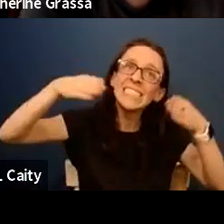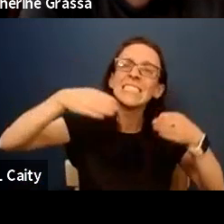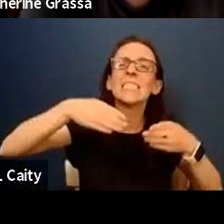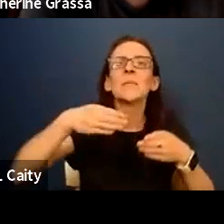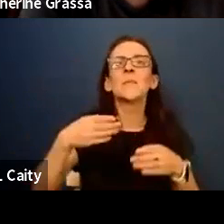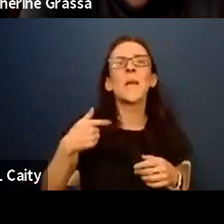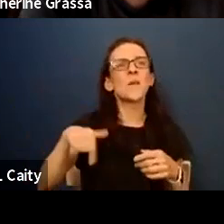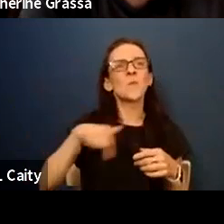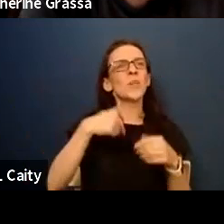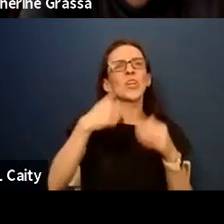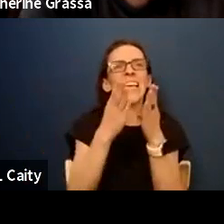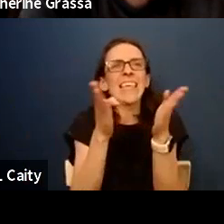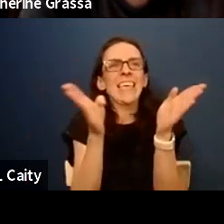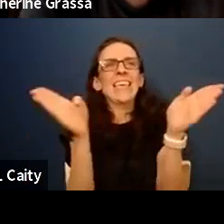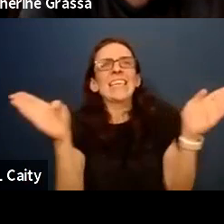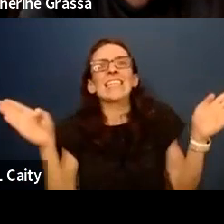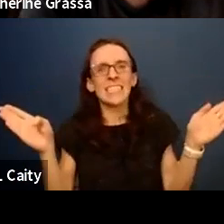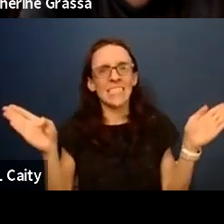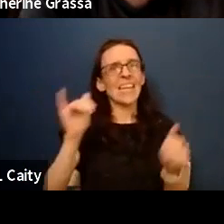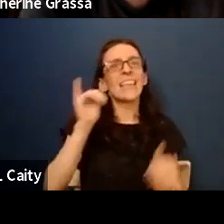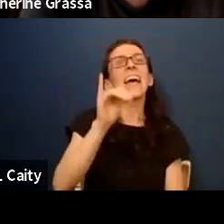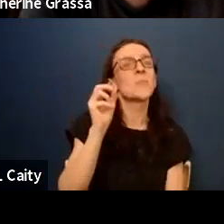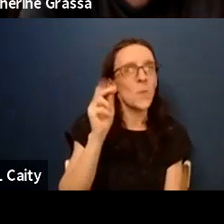doing umbrellas. That's okay.